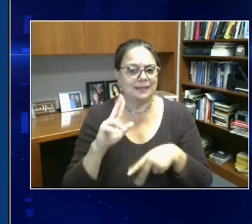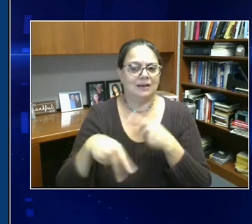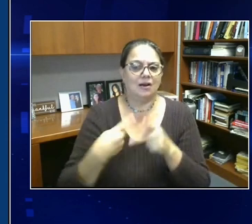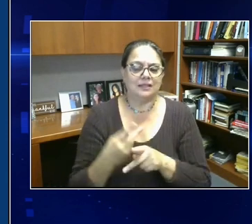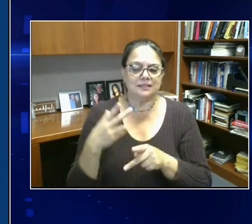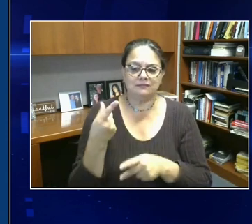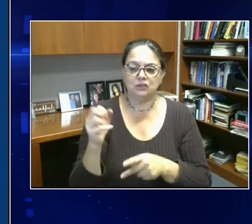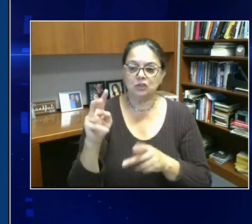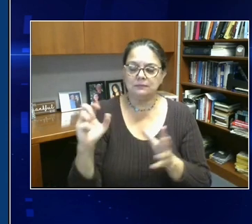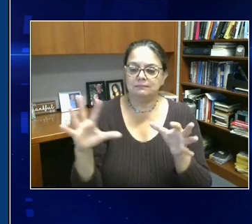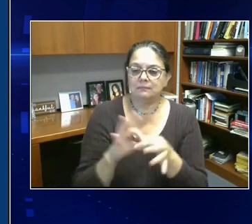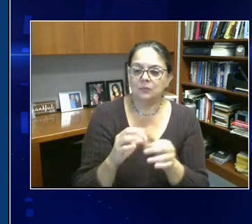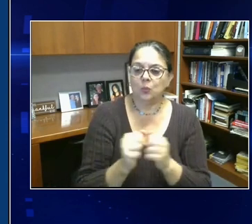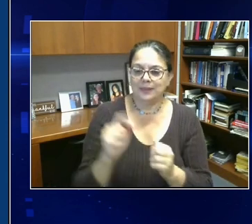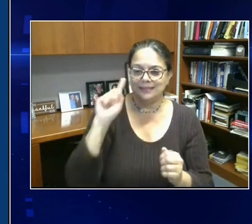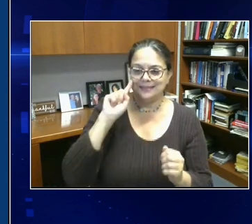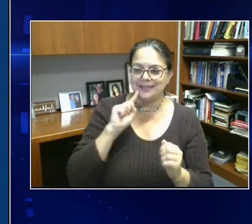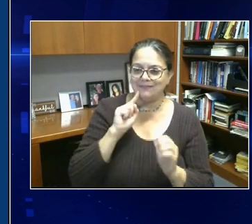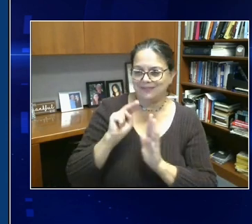and there are many of this type of gene,